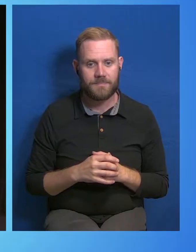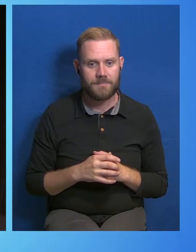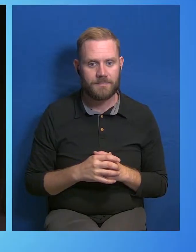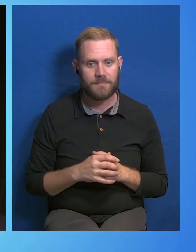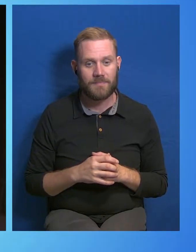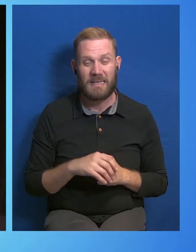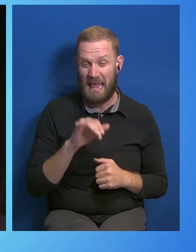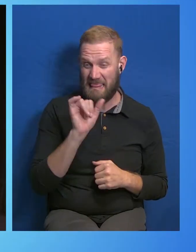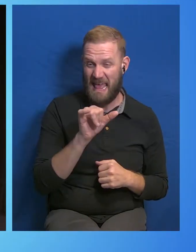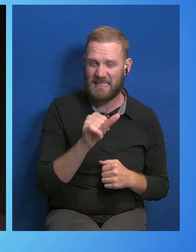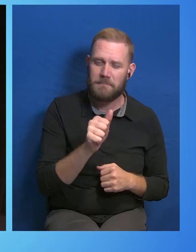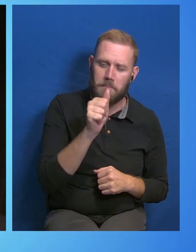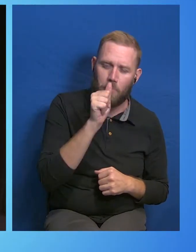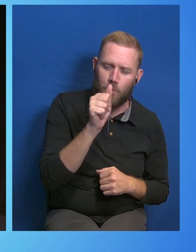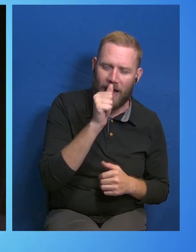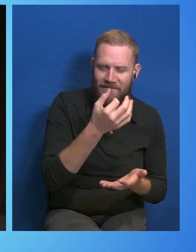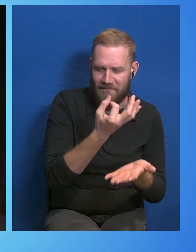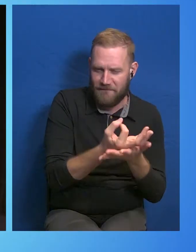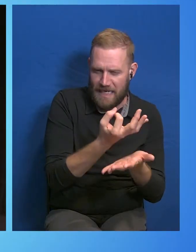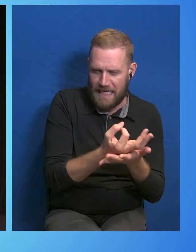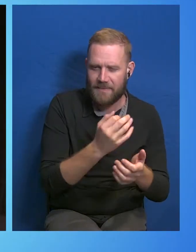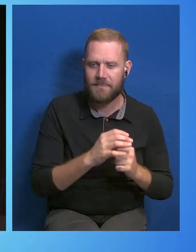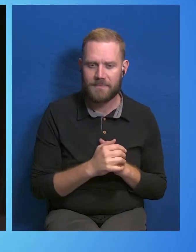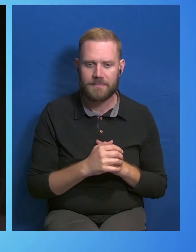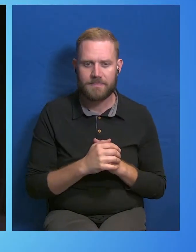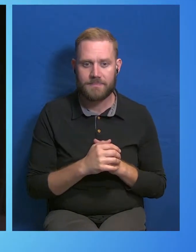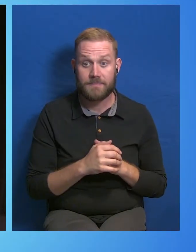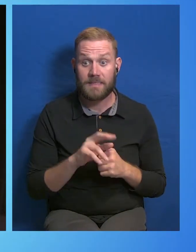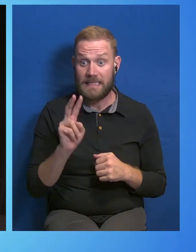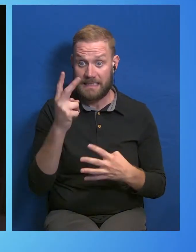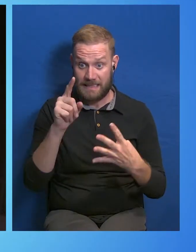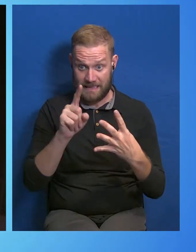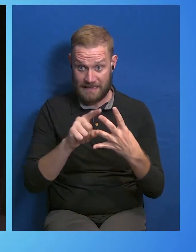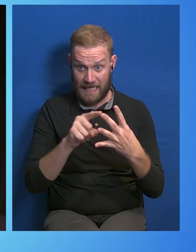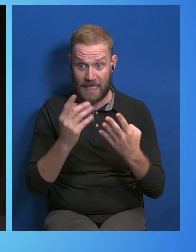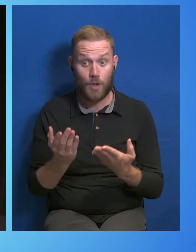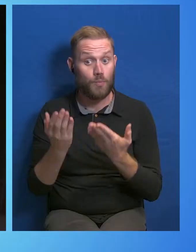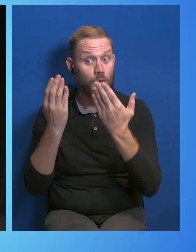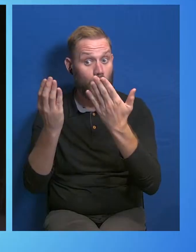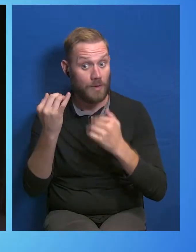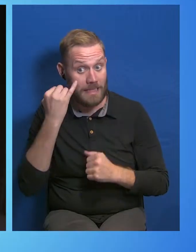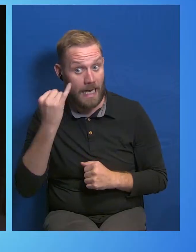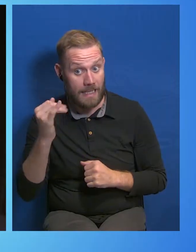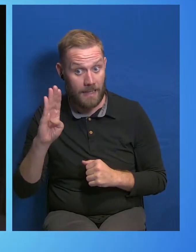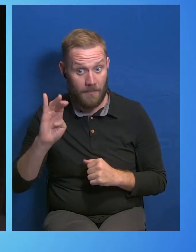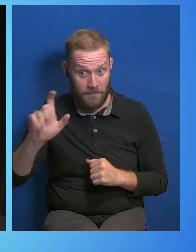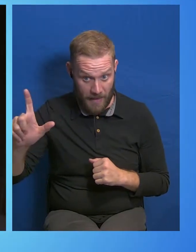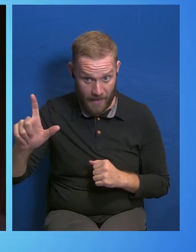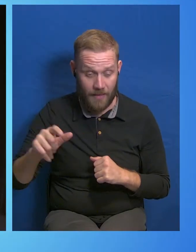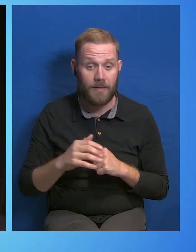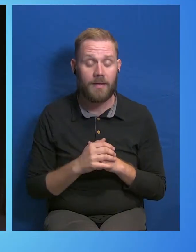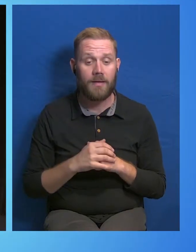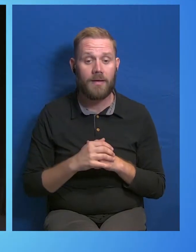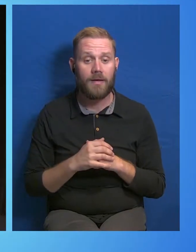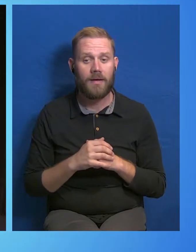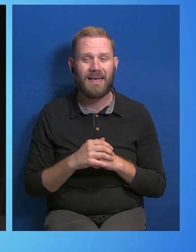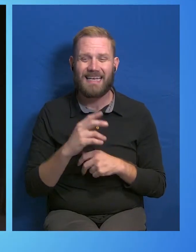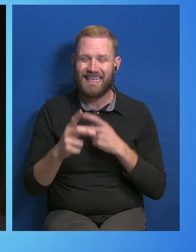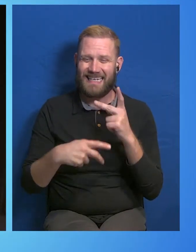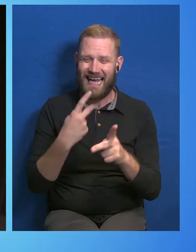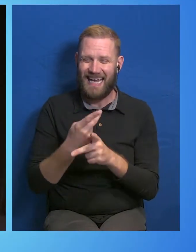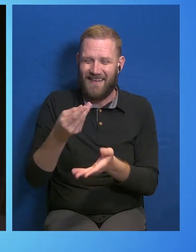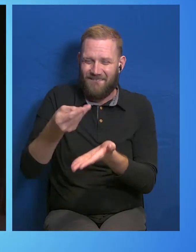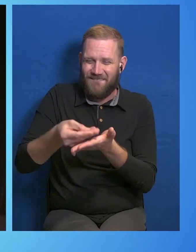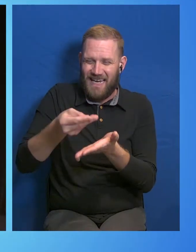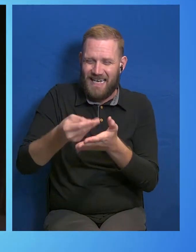So that would be private funding. The second proposed bill is a type of funding that